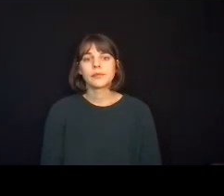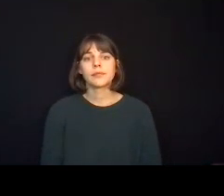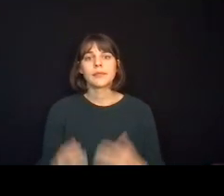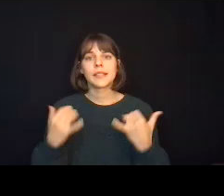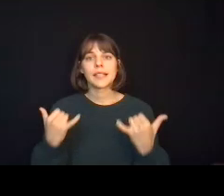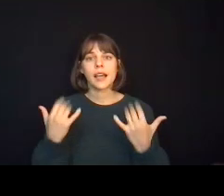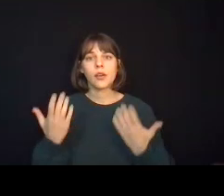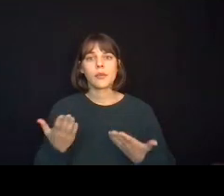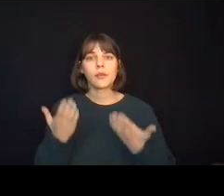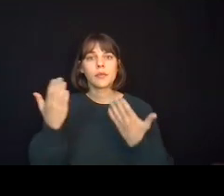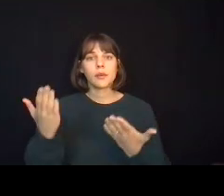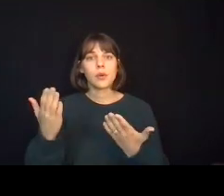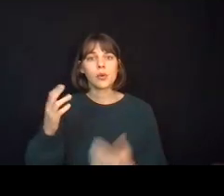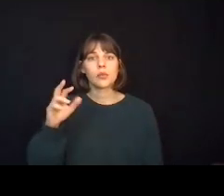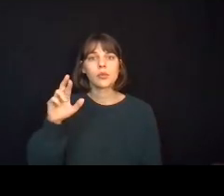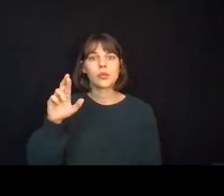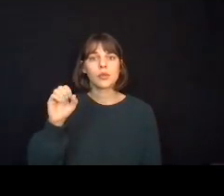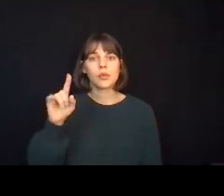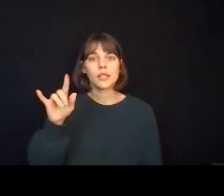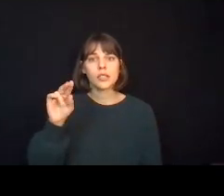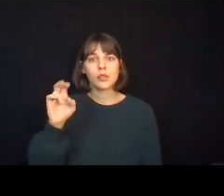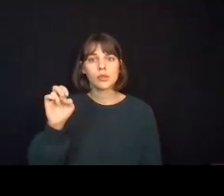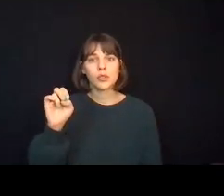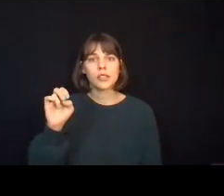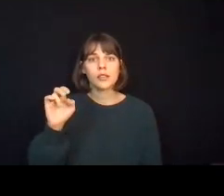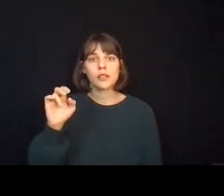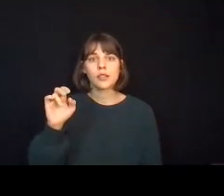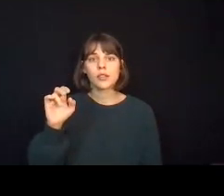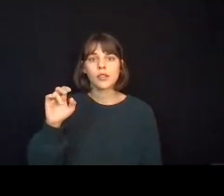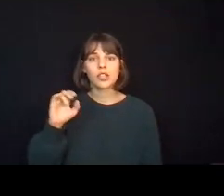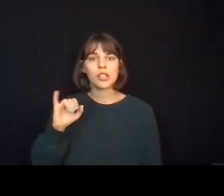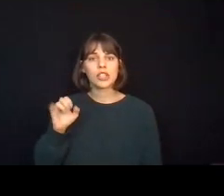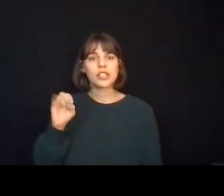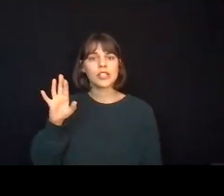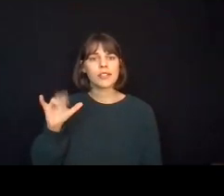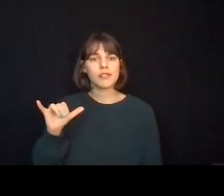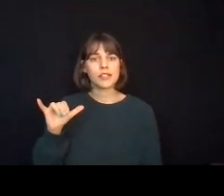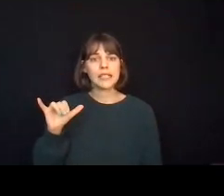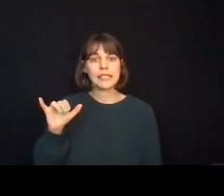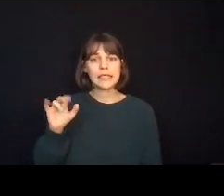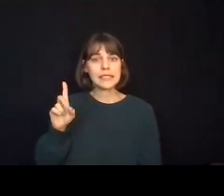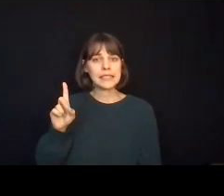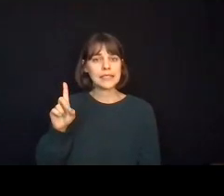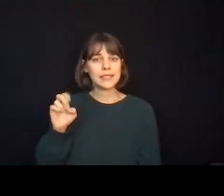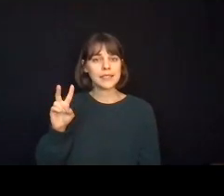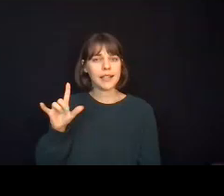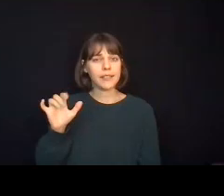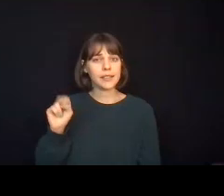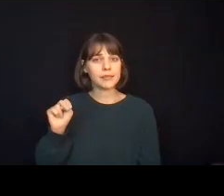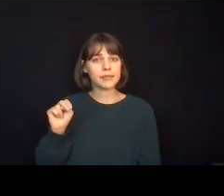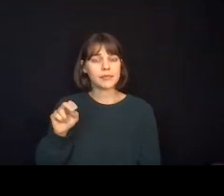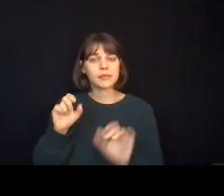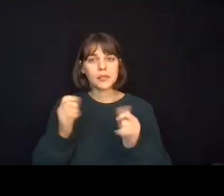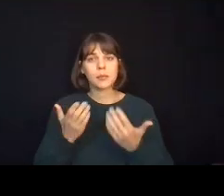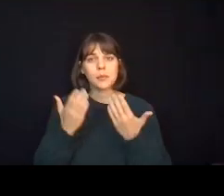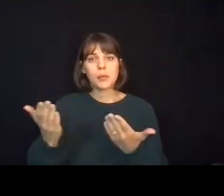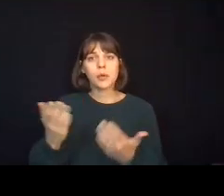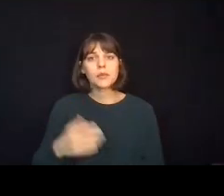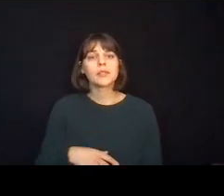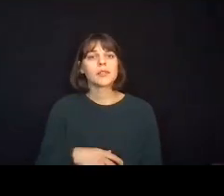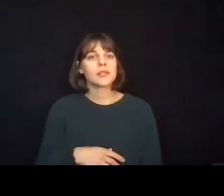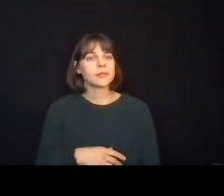Now we have proposed resolutions. Jeffrey Devlin, would you present them, please? Yes, good morning and thank you. And